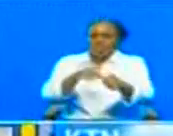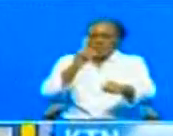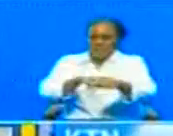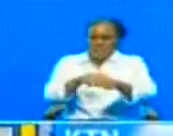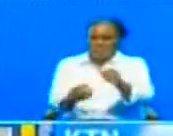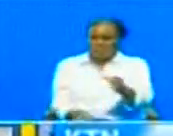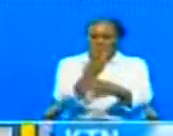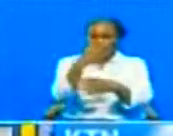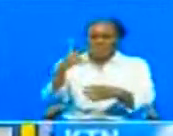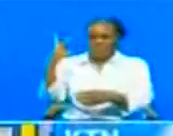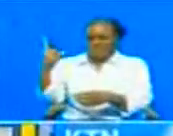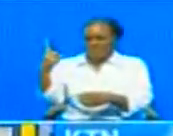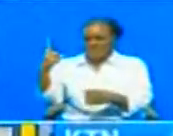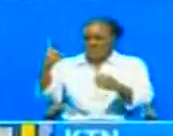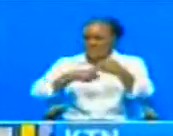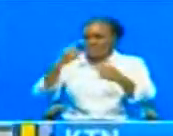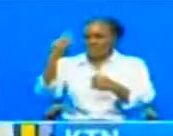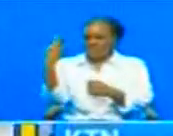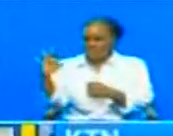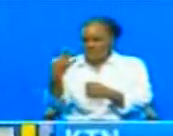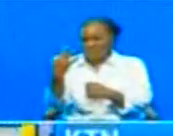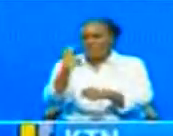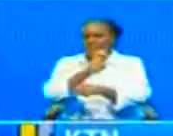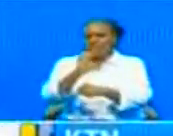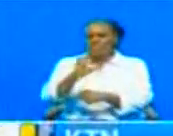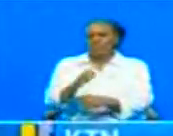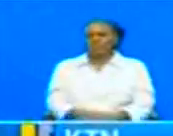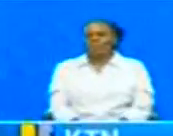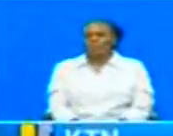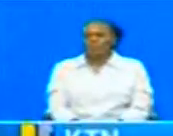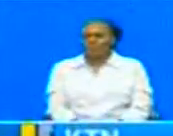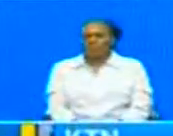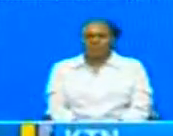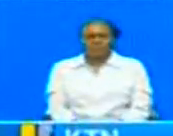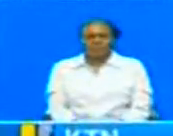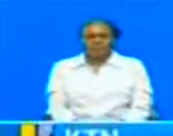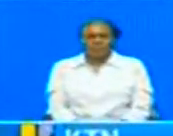of the 63rd edition of the KCB Safari Rally.